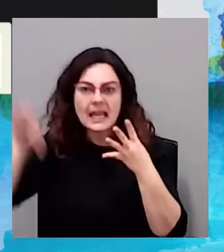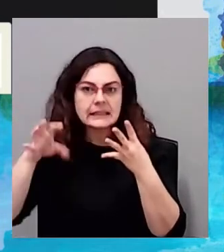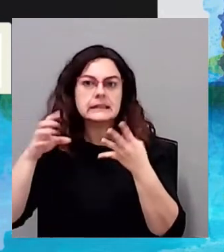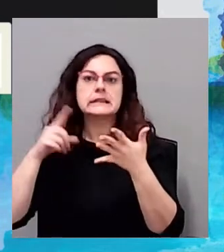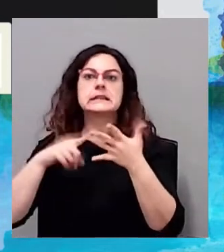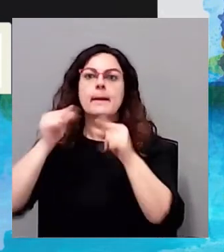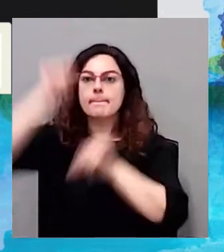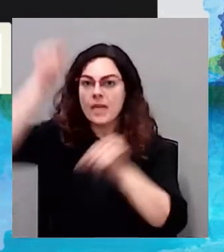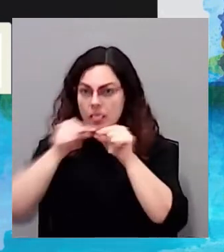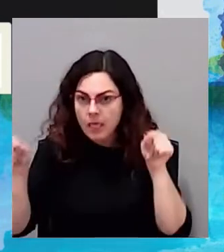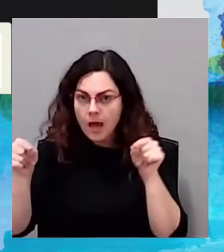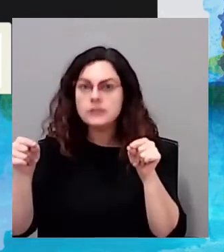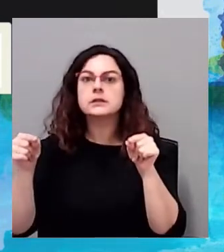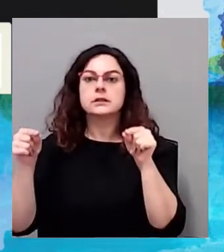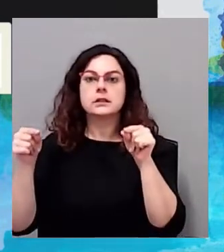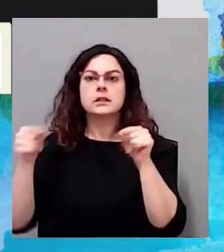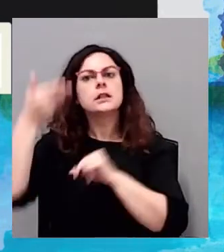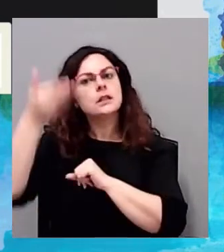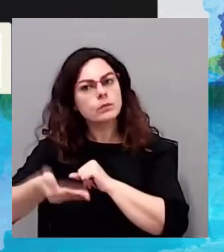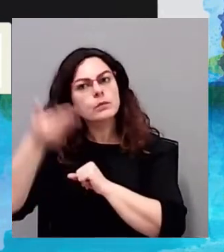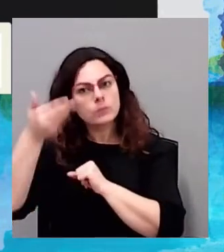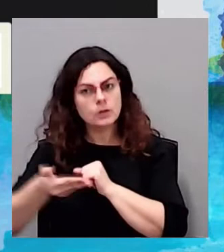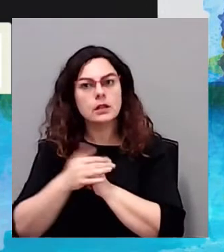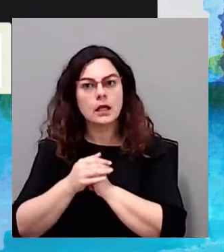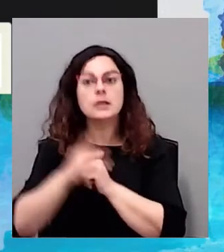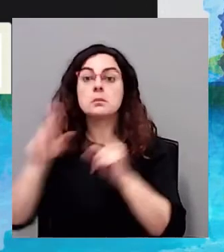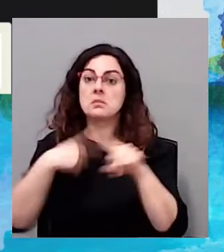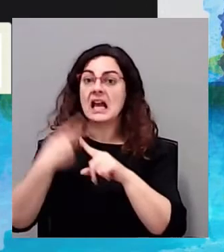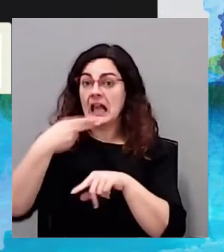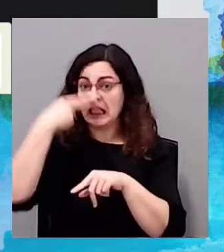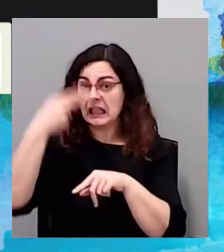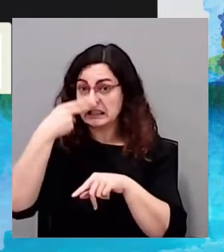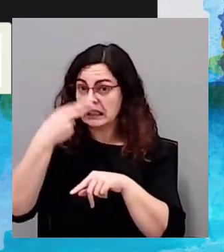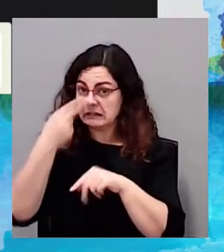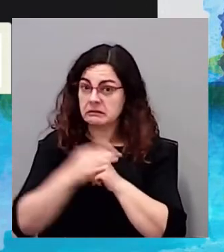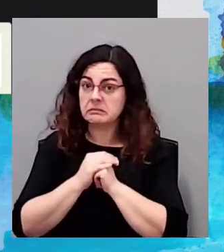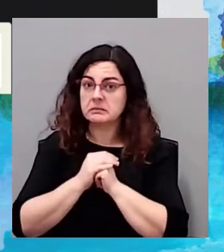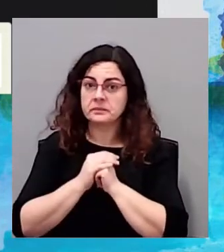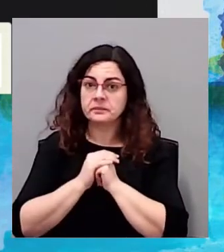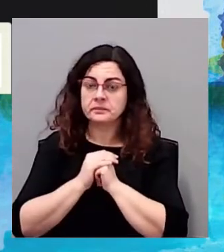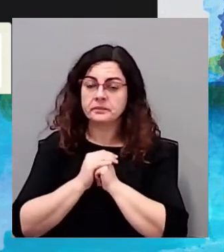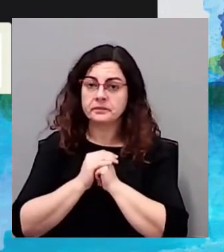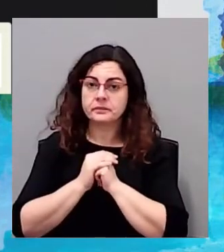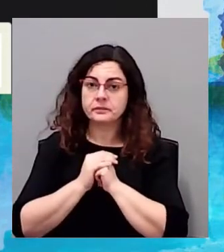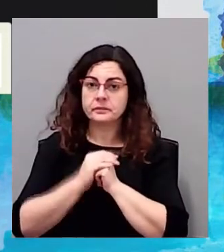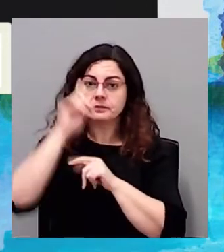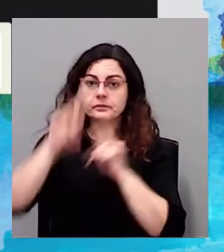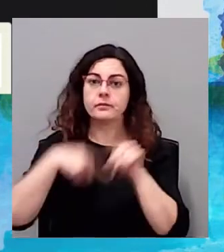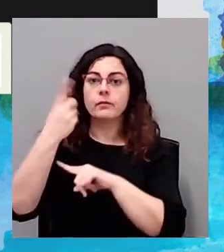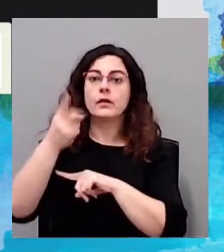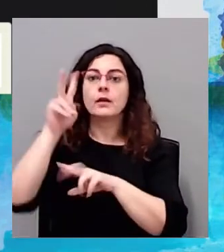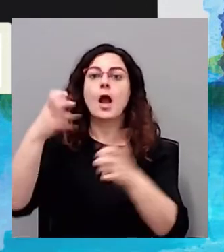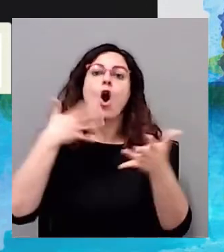year, the size of the painting. All of this is important. We usually tell this at the beginning. And